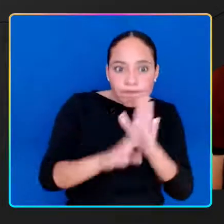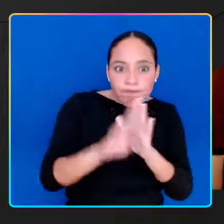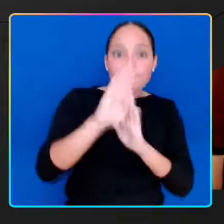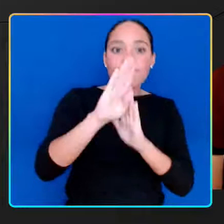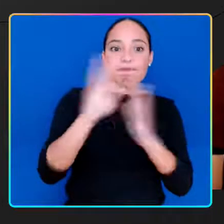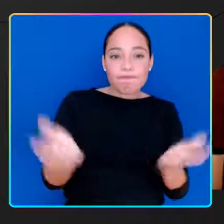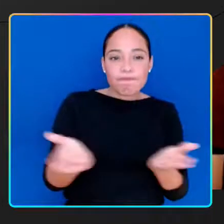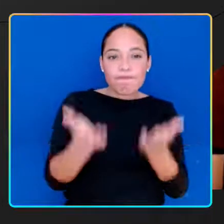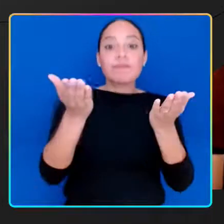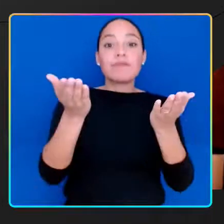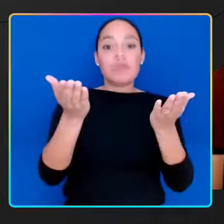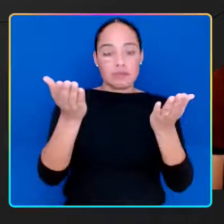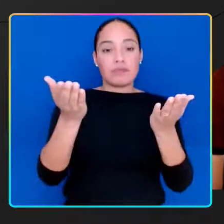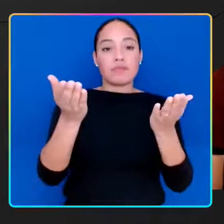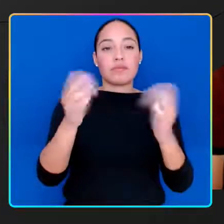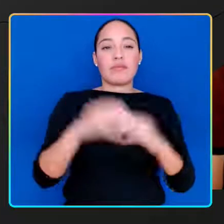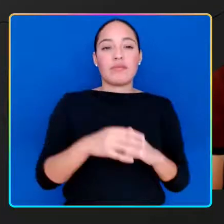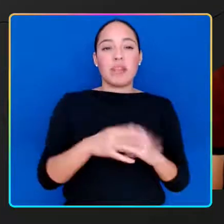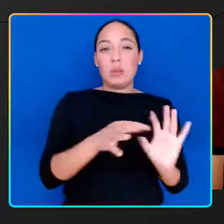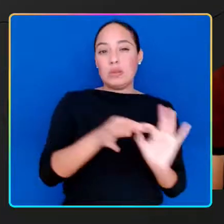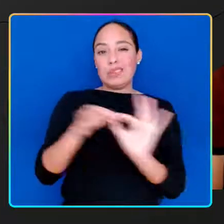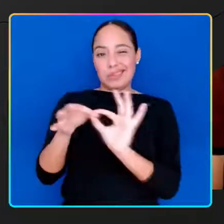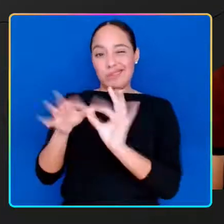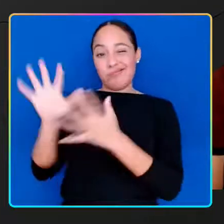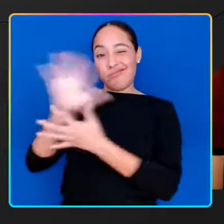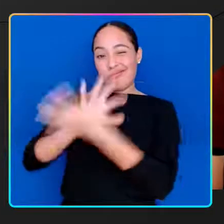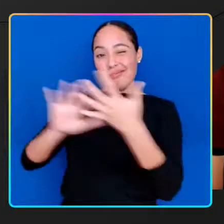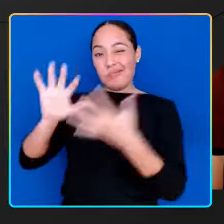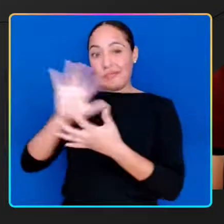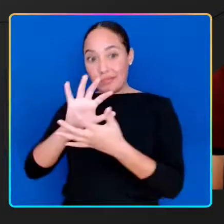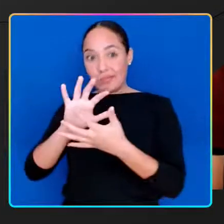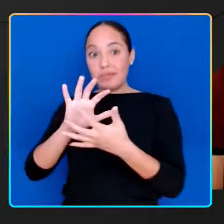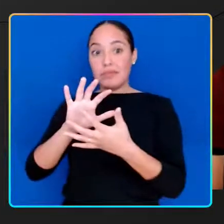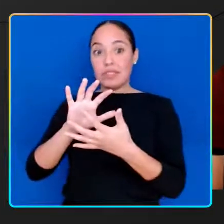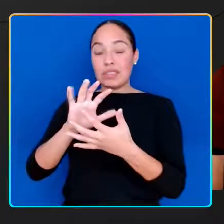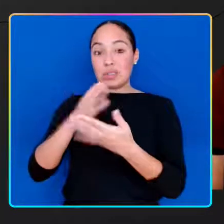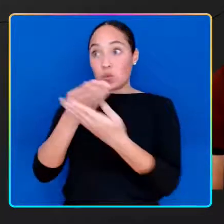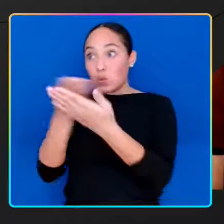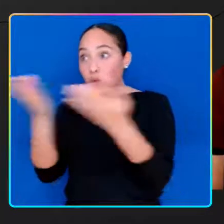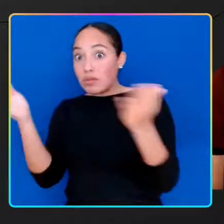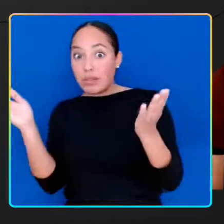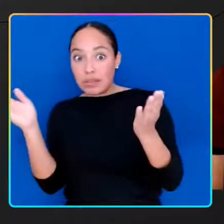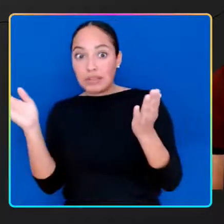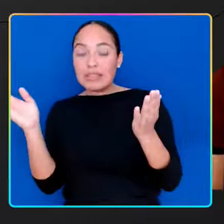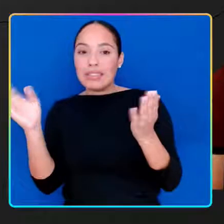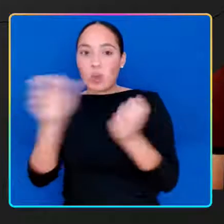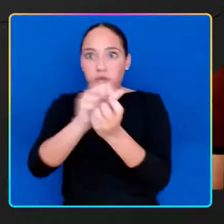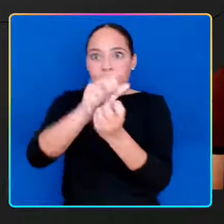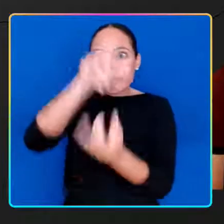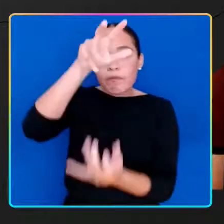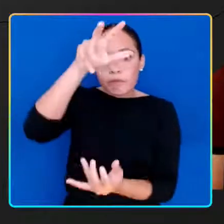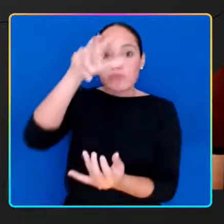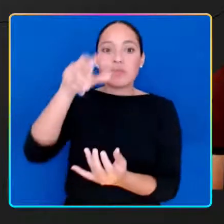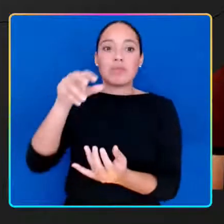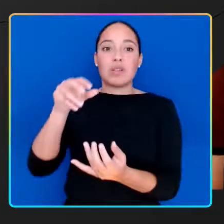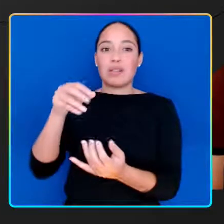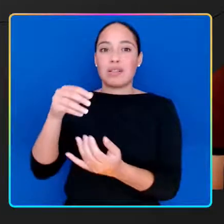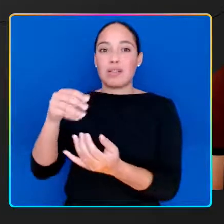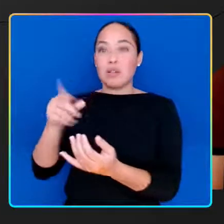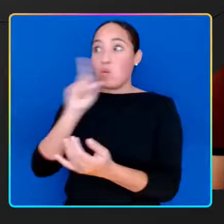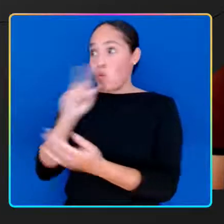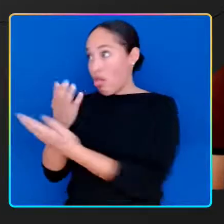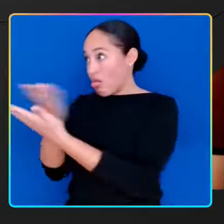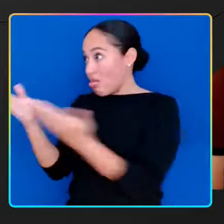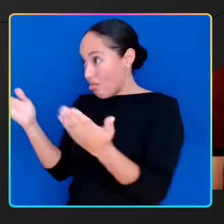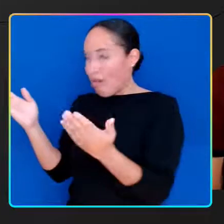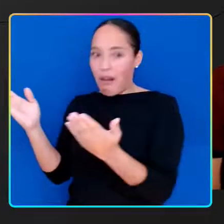concept related to mixed reality, in, augmented reality, mixing with artificial intelligence all